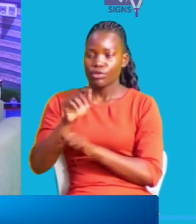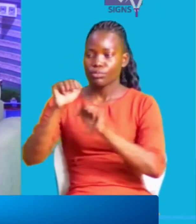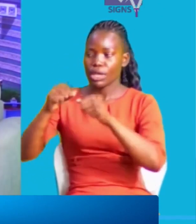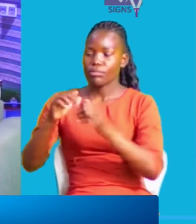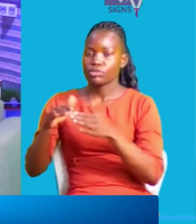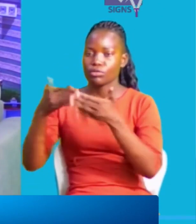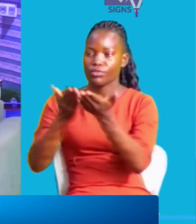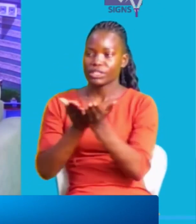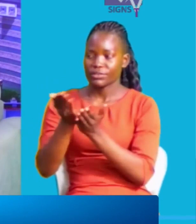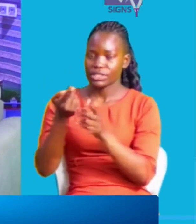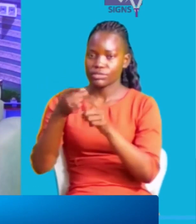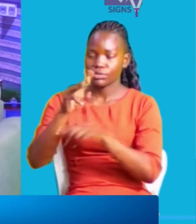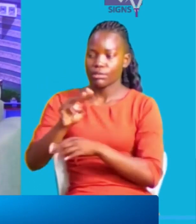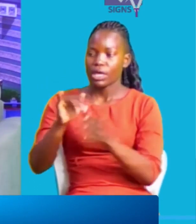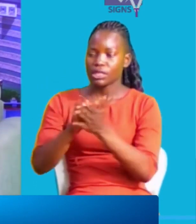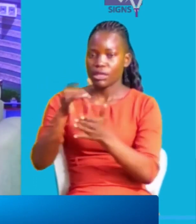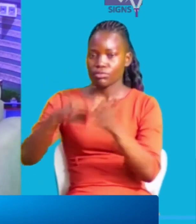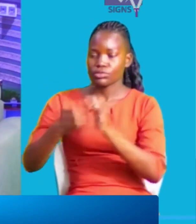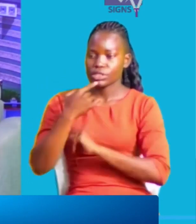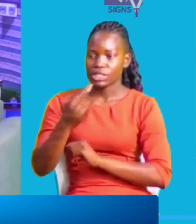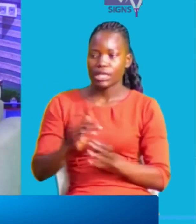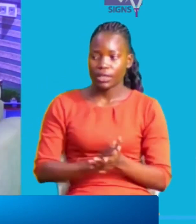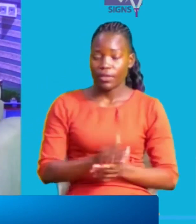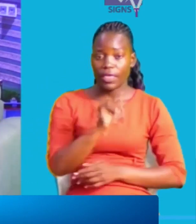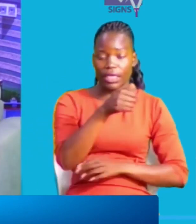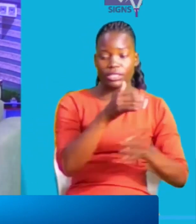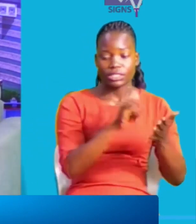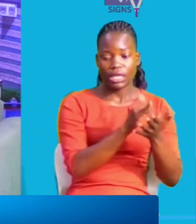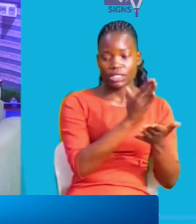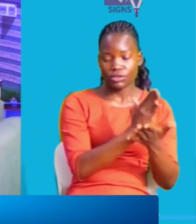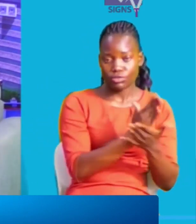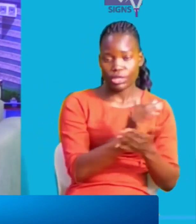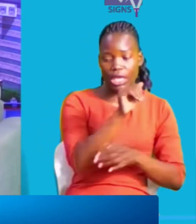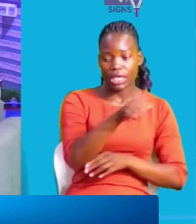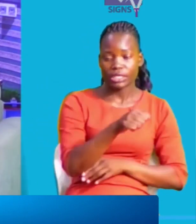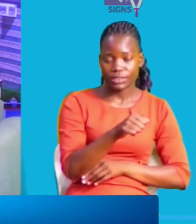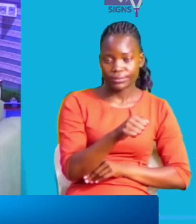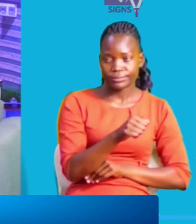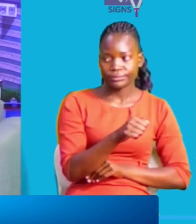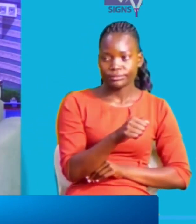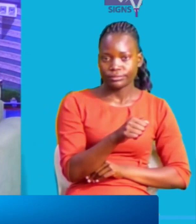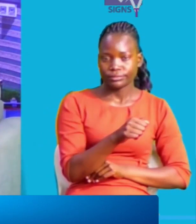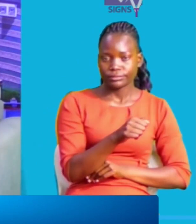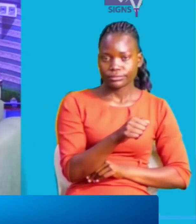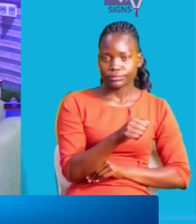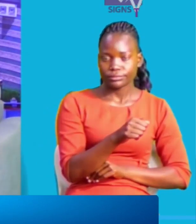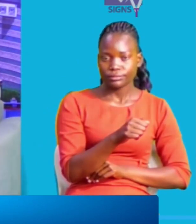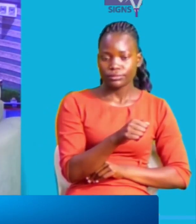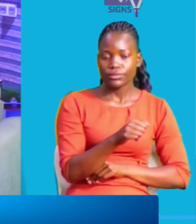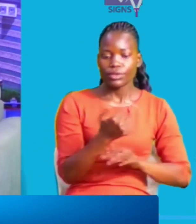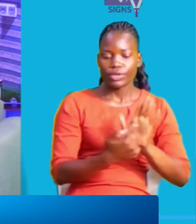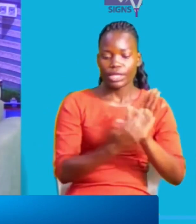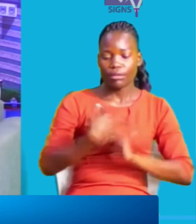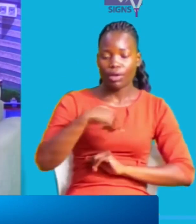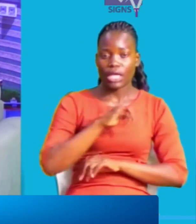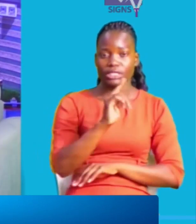offer services to them. That is basically what you're saying. Yes, that's the truth. Yes, because like us,